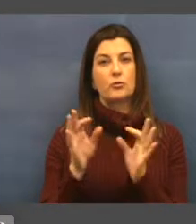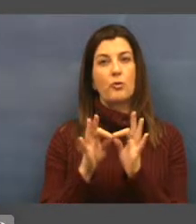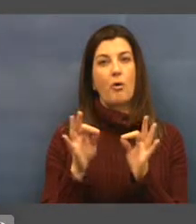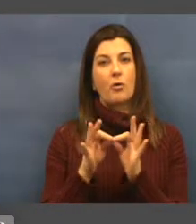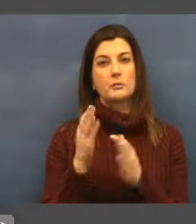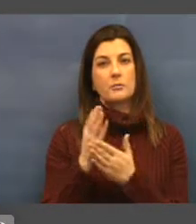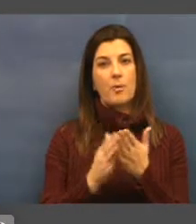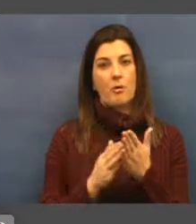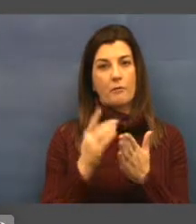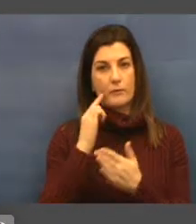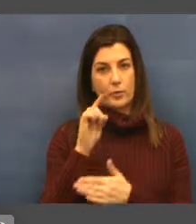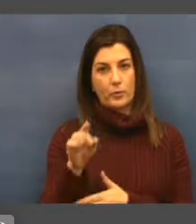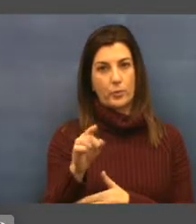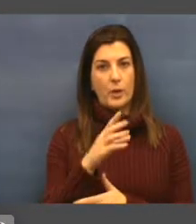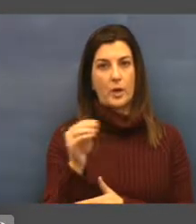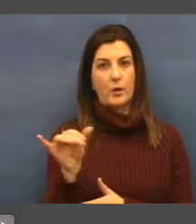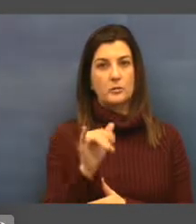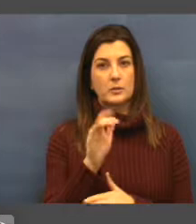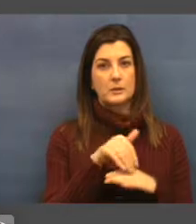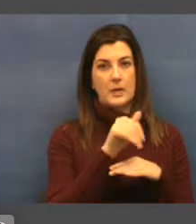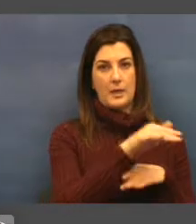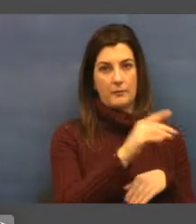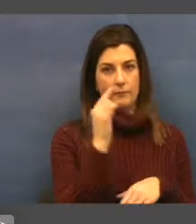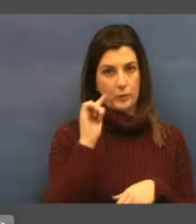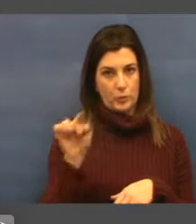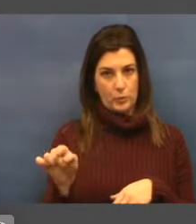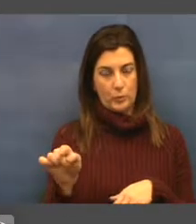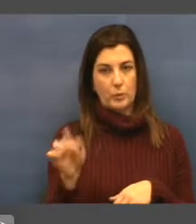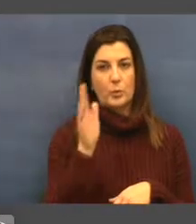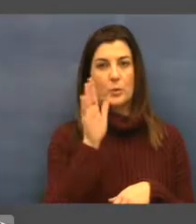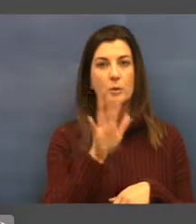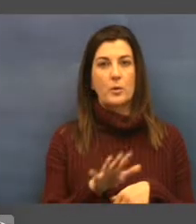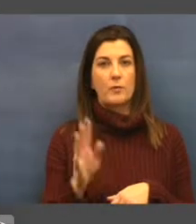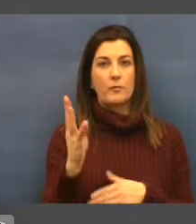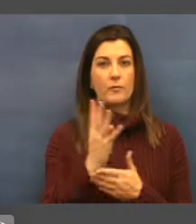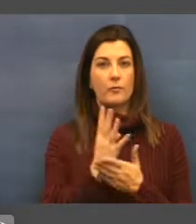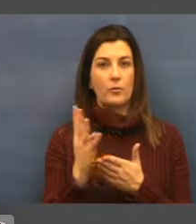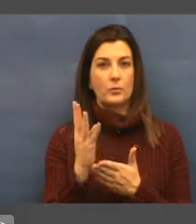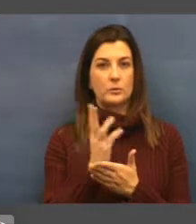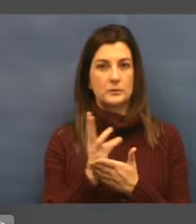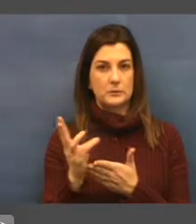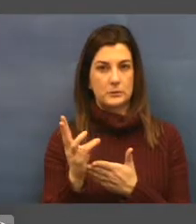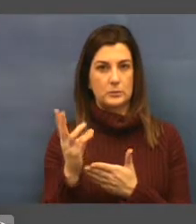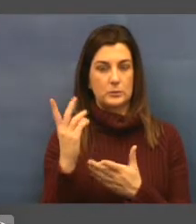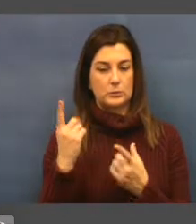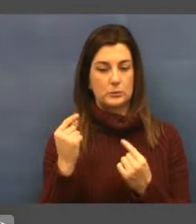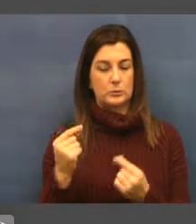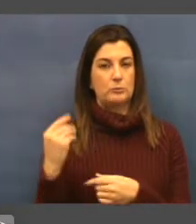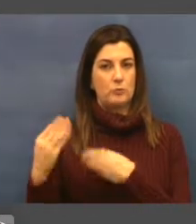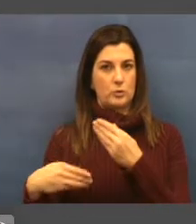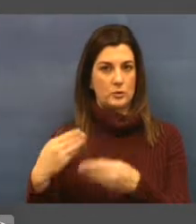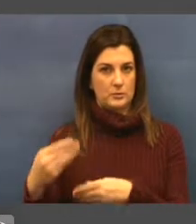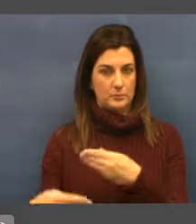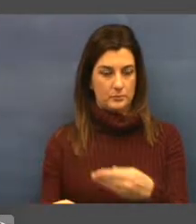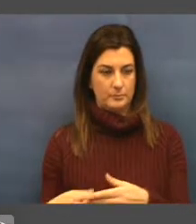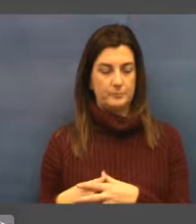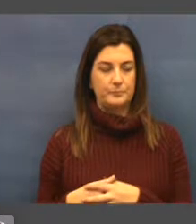section, and we can also submit it for you. It will take 4 to 6 weeks to process that application.